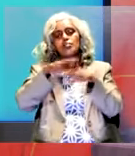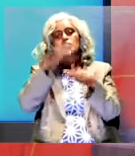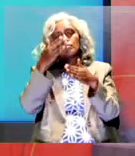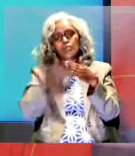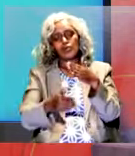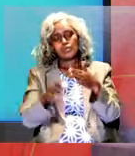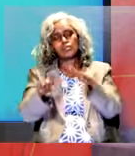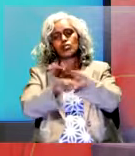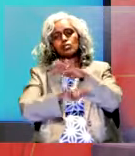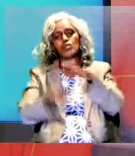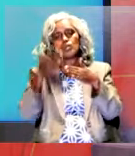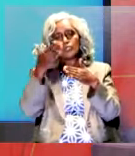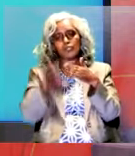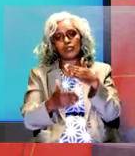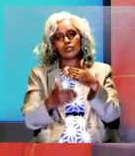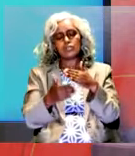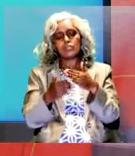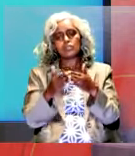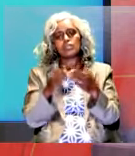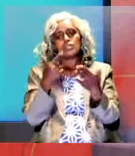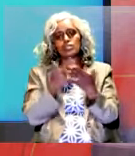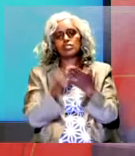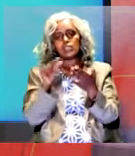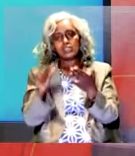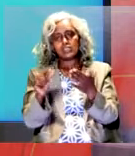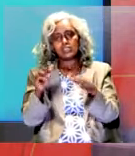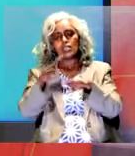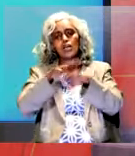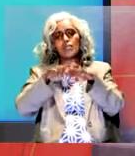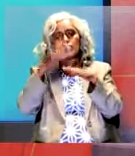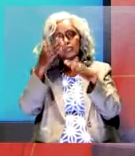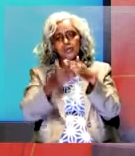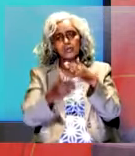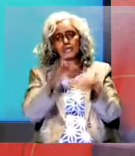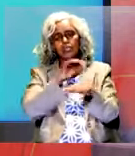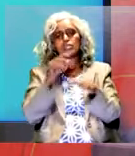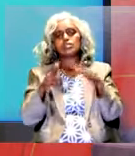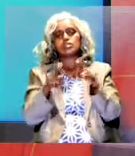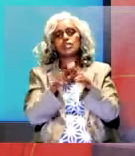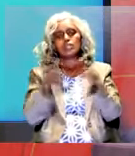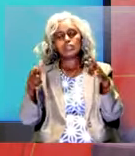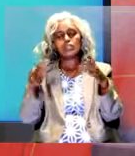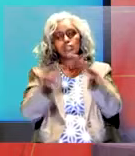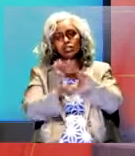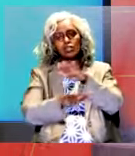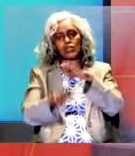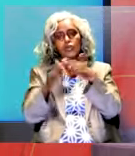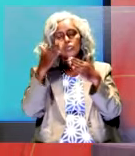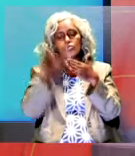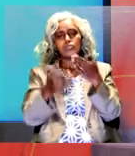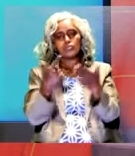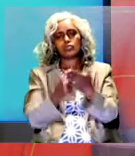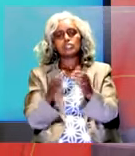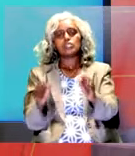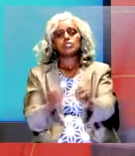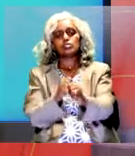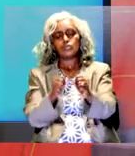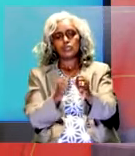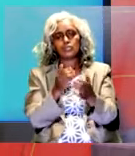bound, lower bound, the least upper bound, and the greatest lower bound of this